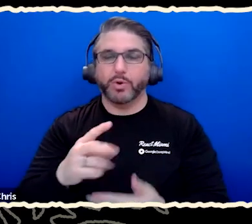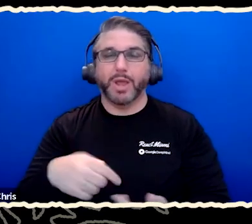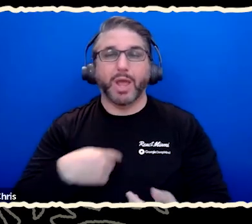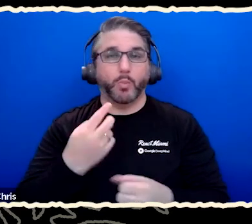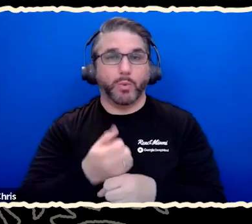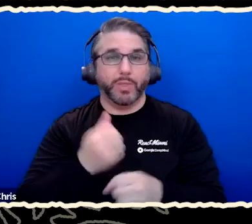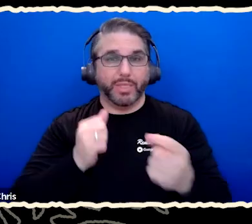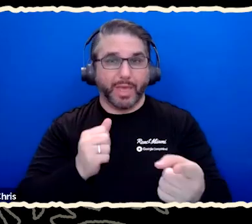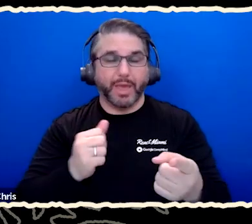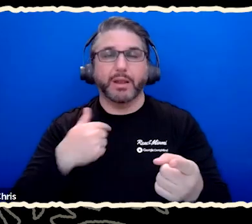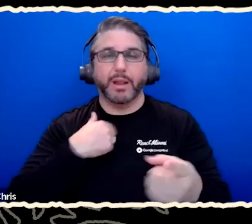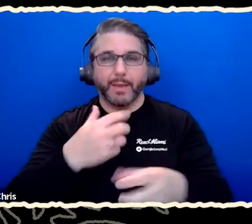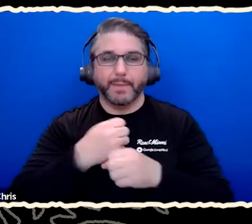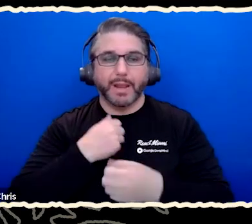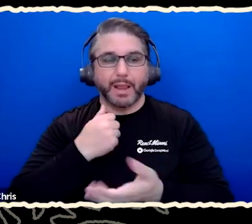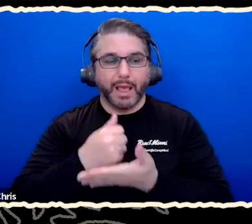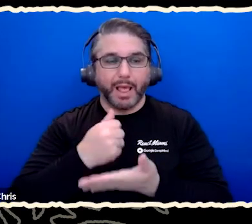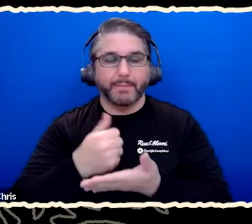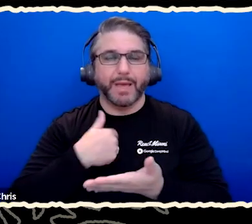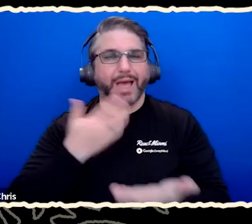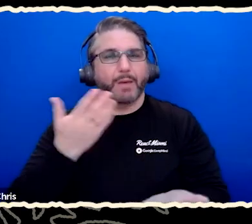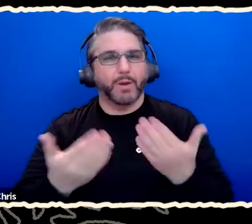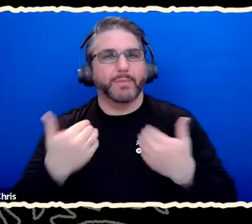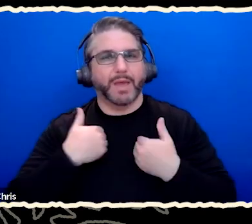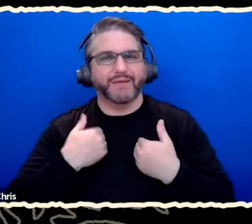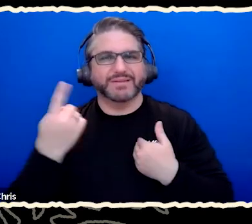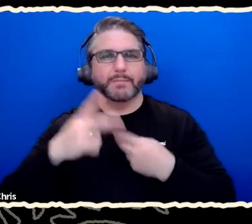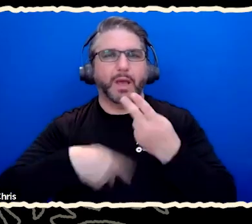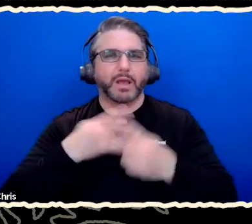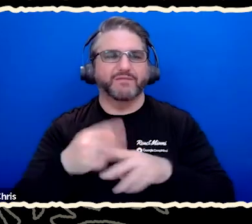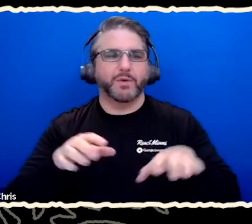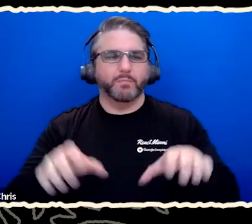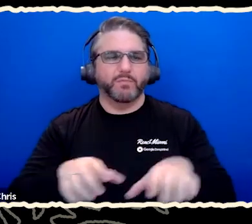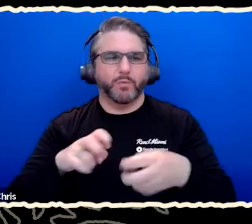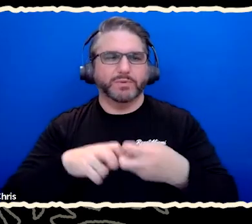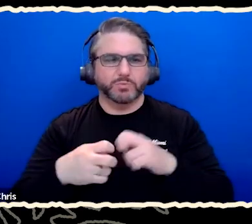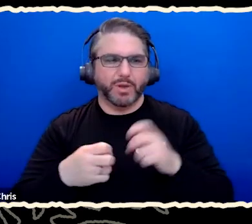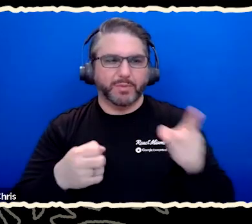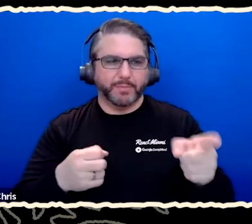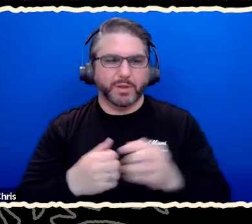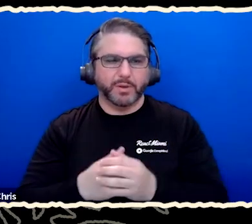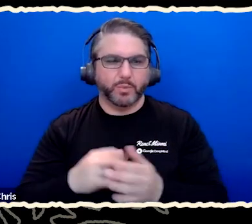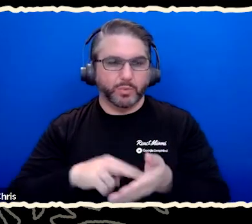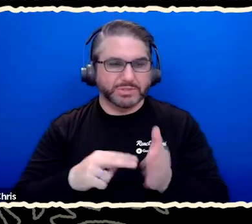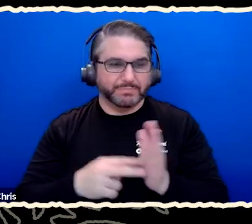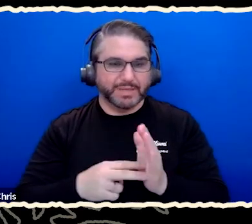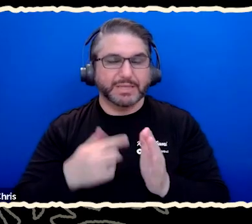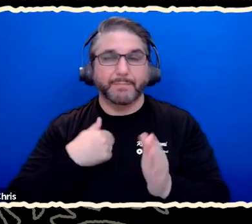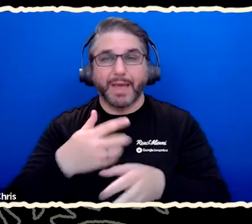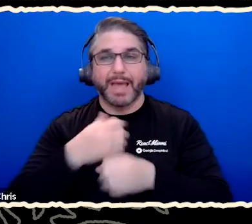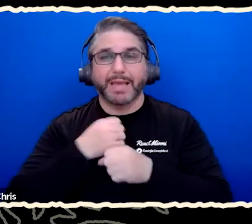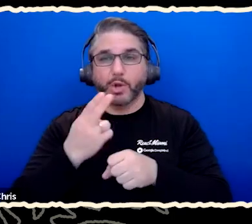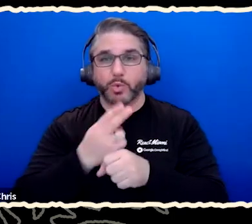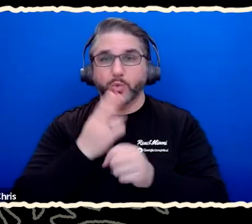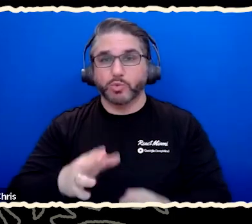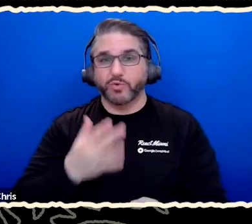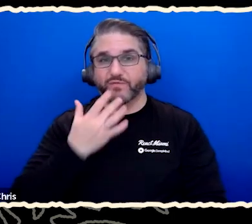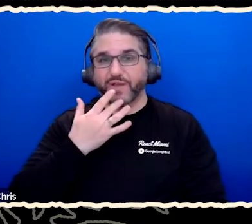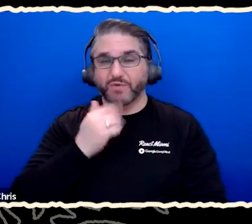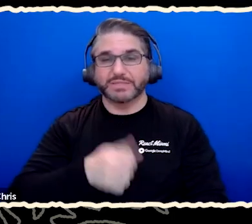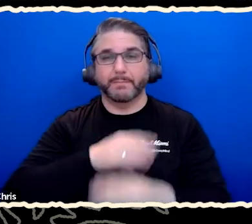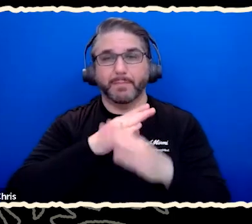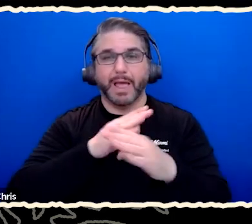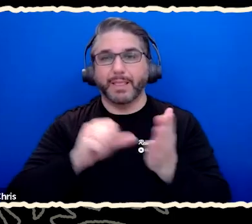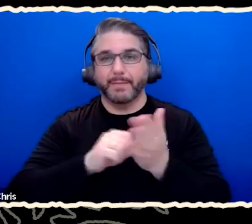help that I likely have some sort of performance problem here, which is that my get user favorites is blocking my whole page from loading.